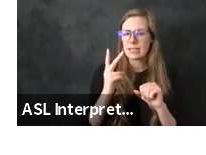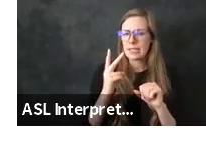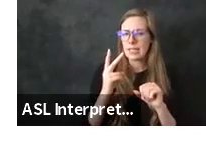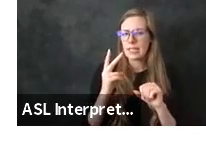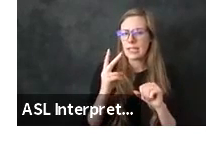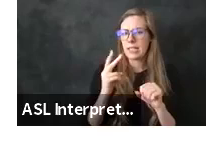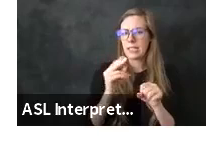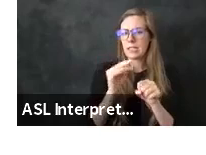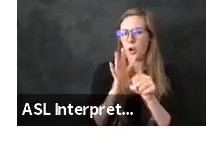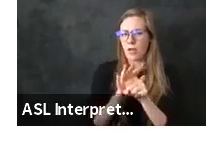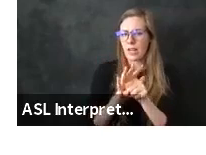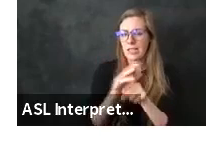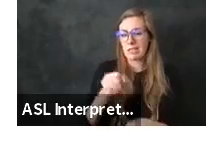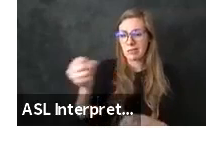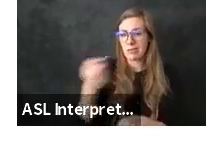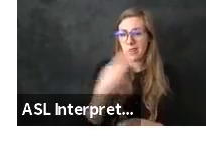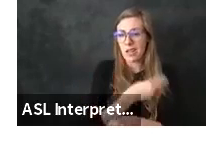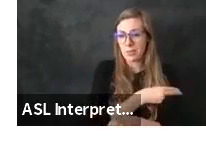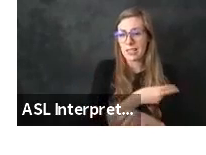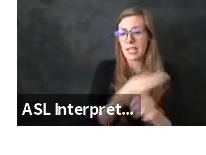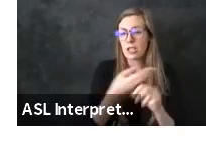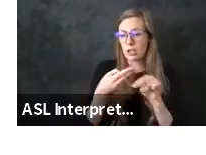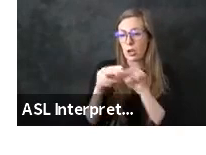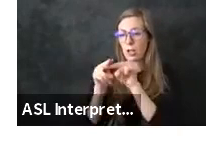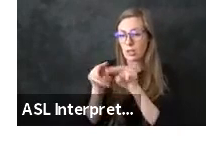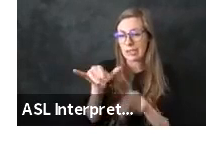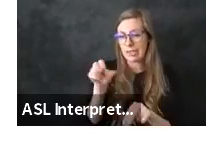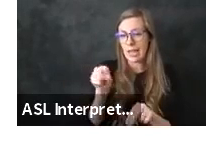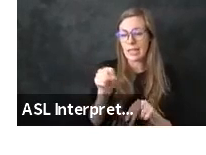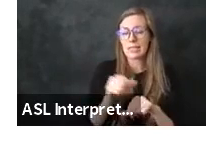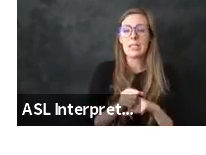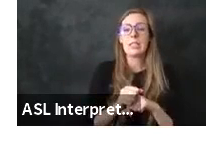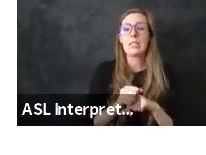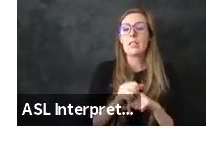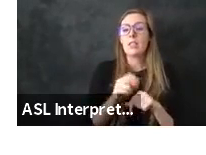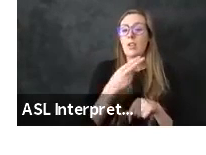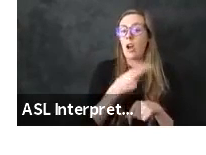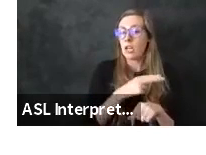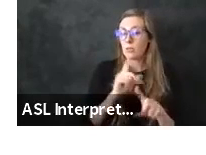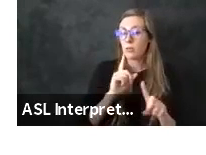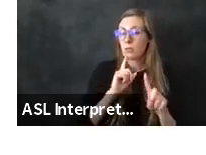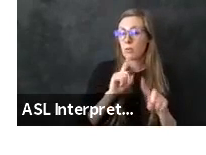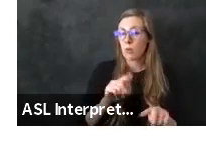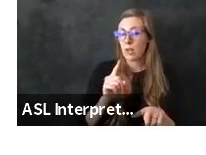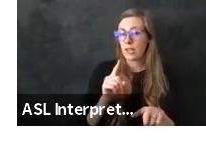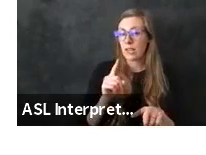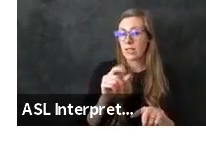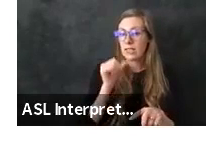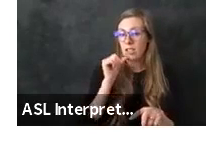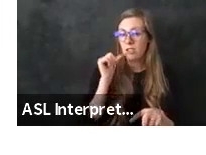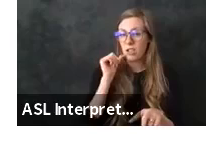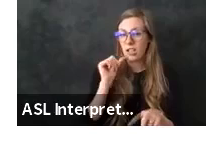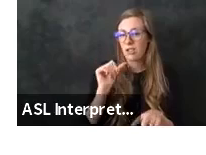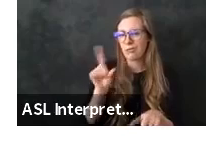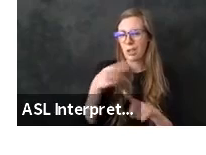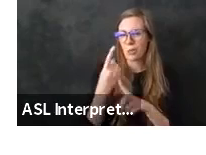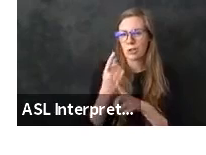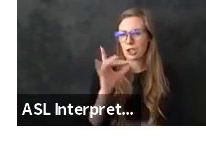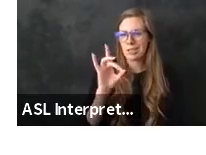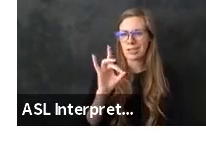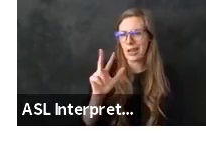COVID-19 hospitalizations. As of data reported by the hospitals yesterday, there were 83 individuals